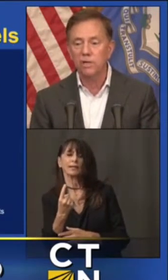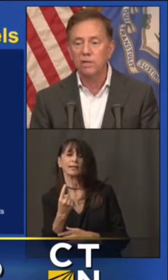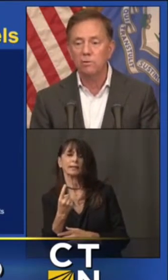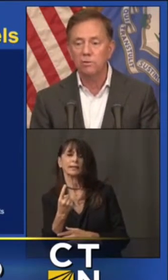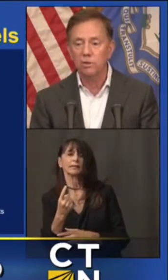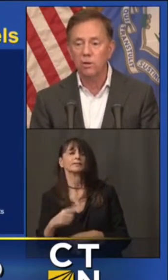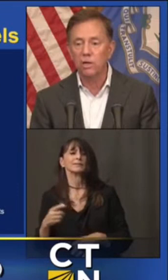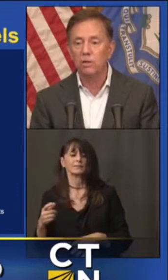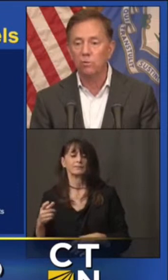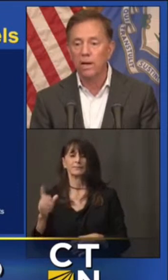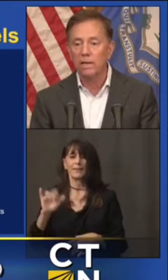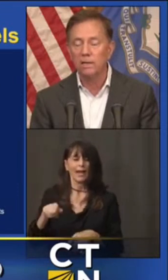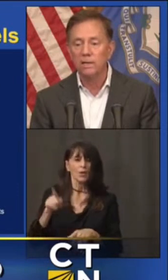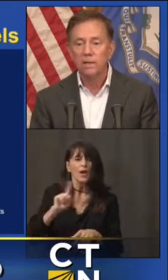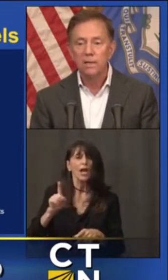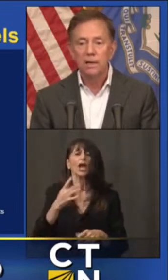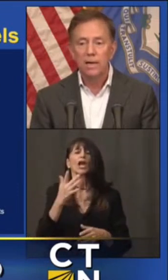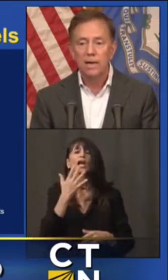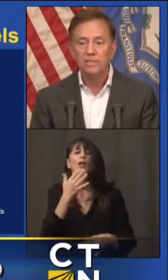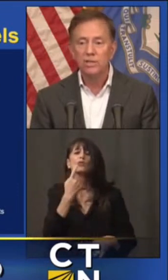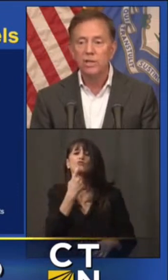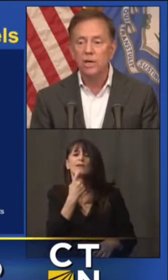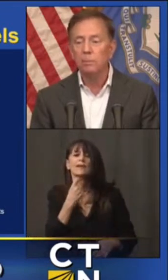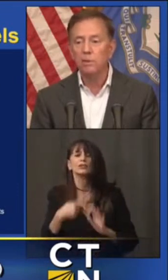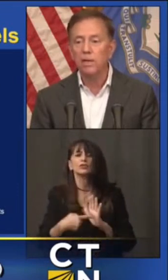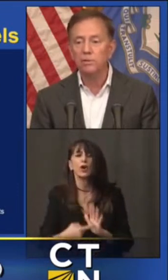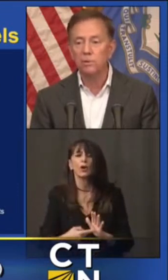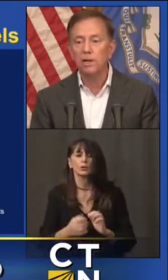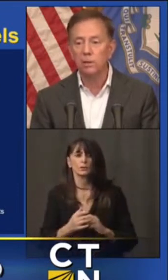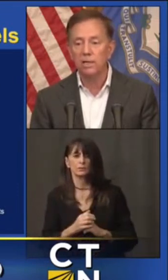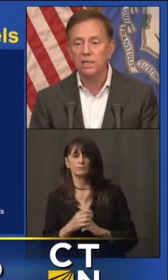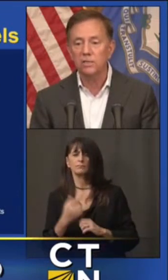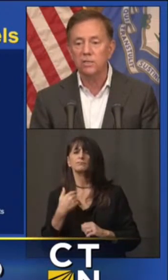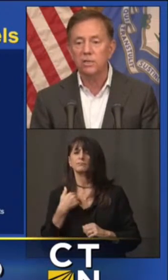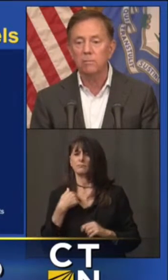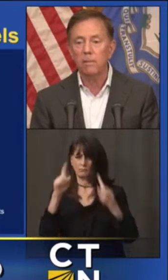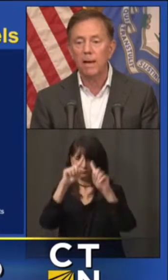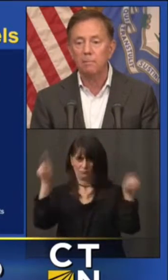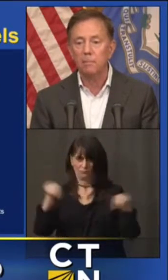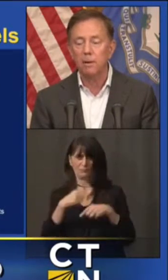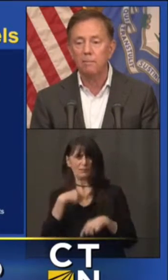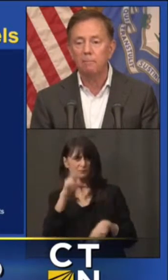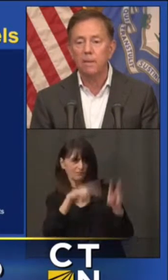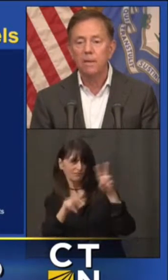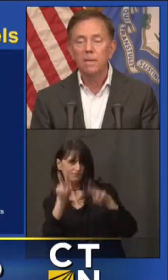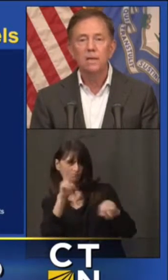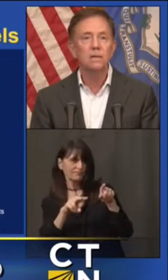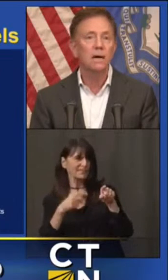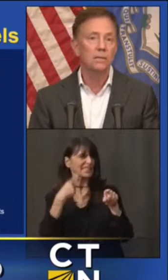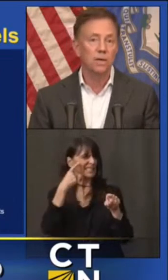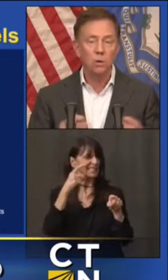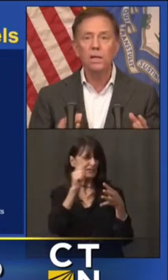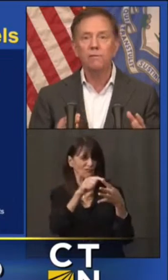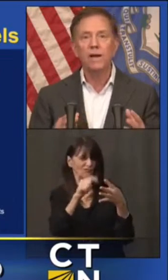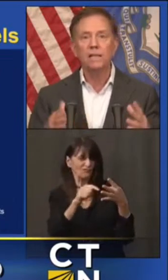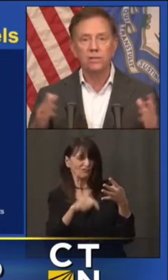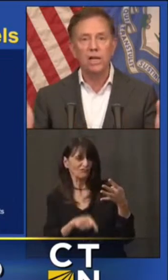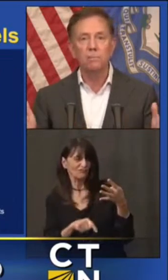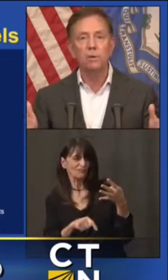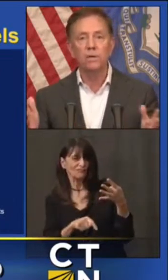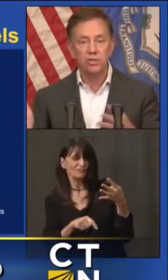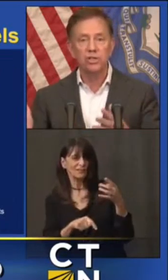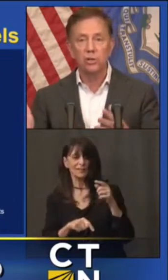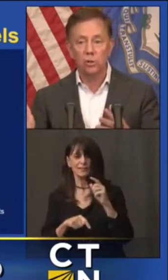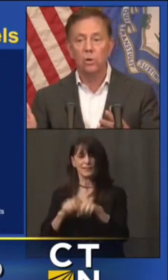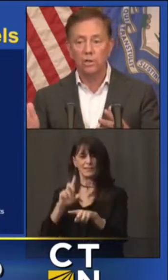see those are in the red. I see a couple of things when I look at this map. I don't like the fact that Danbury